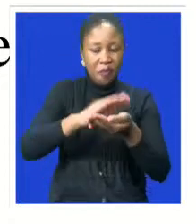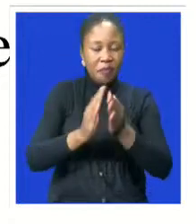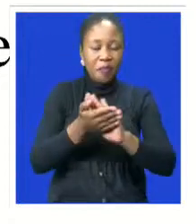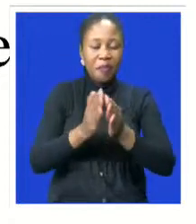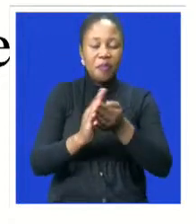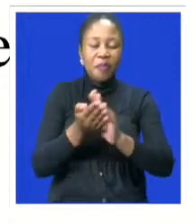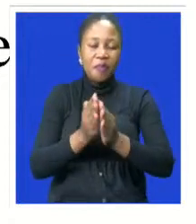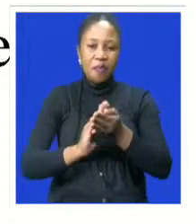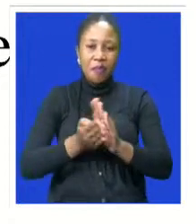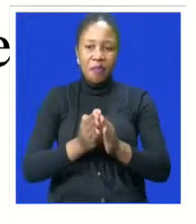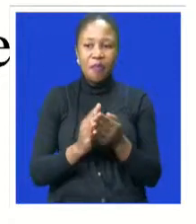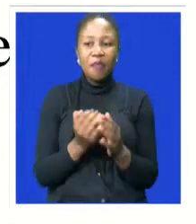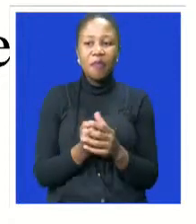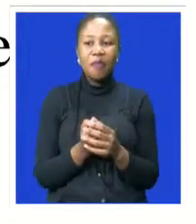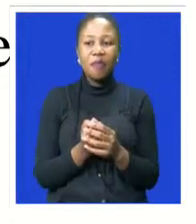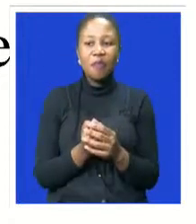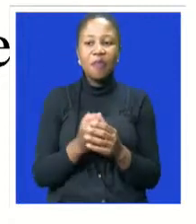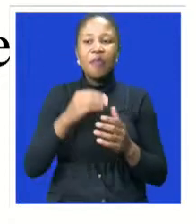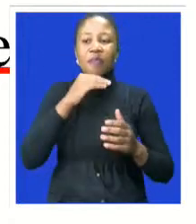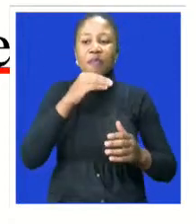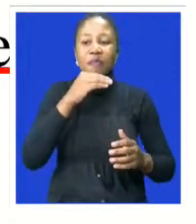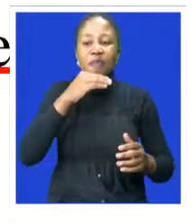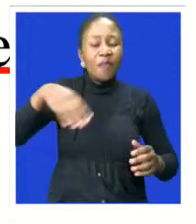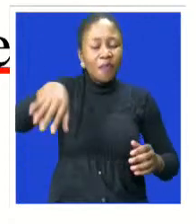is all the things